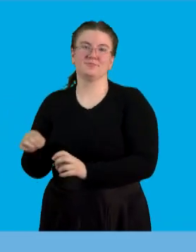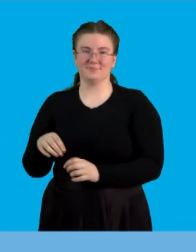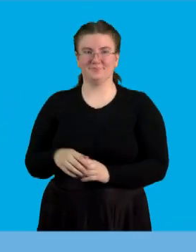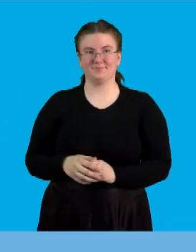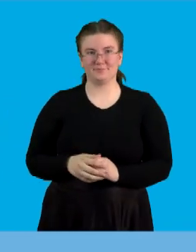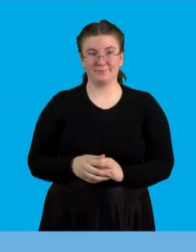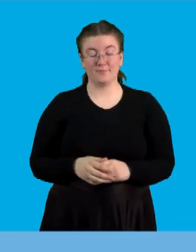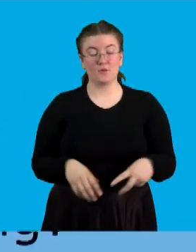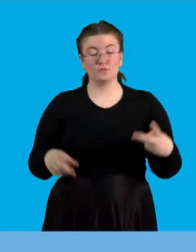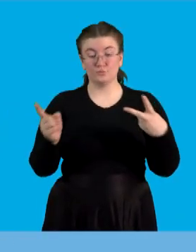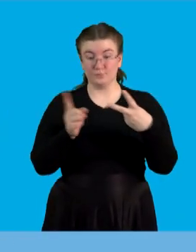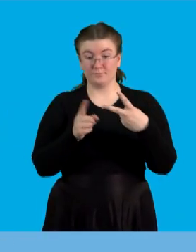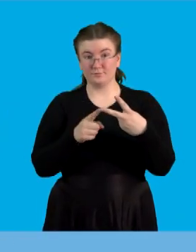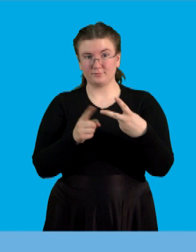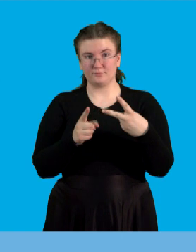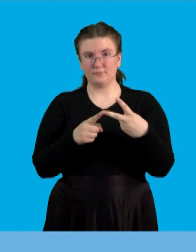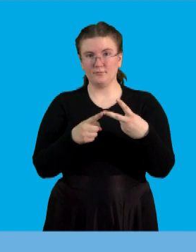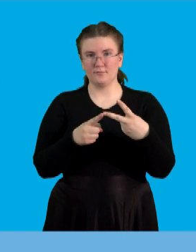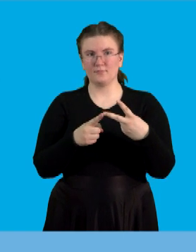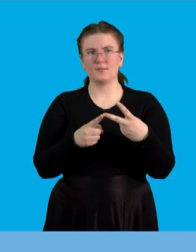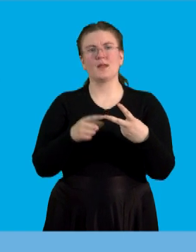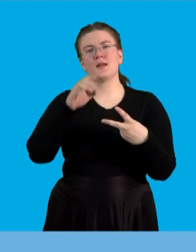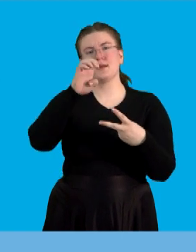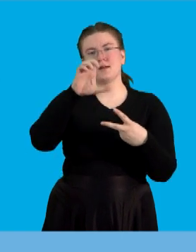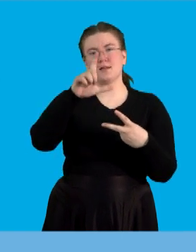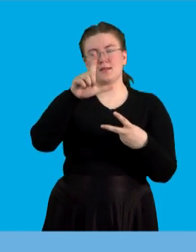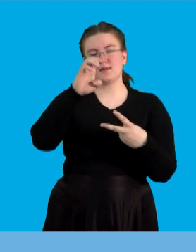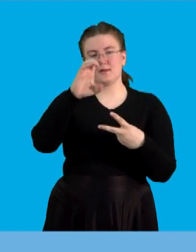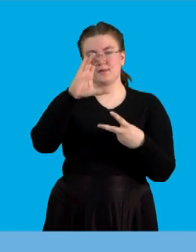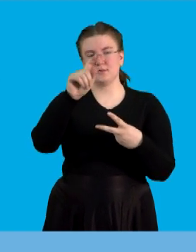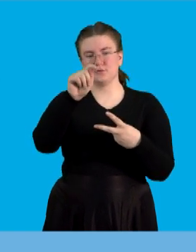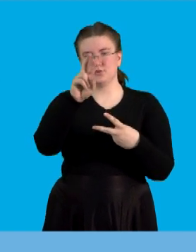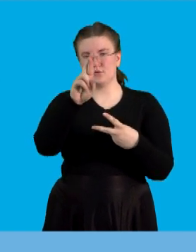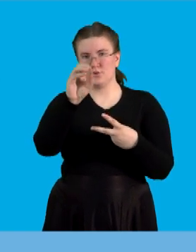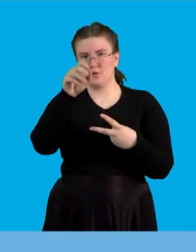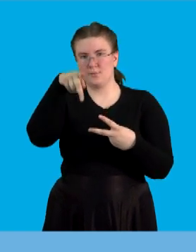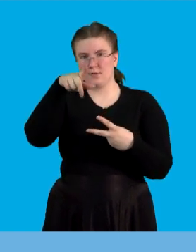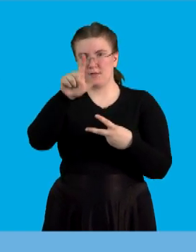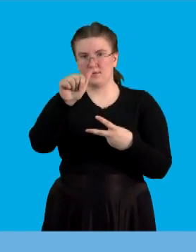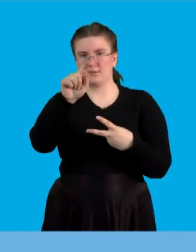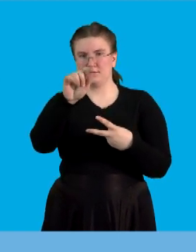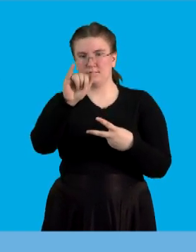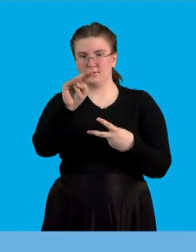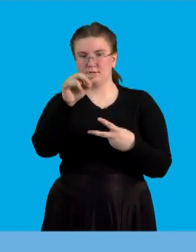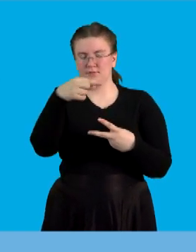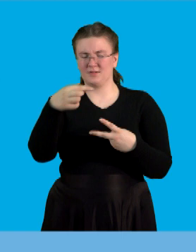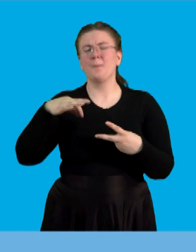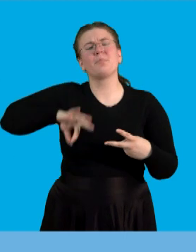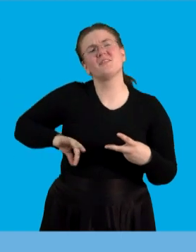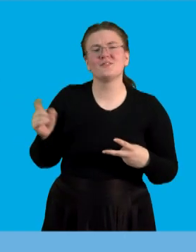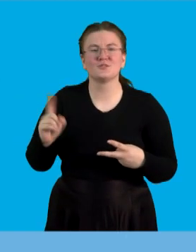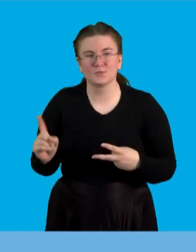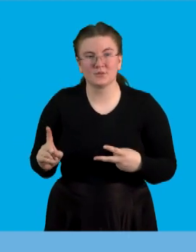circuit. Question 2. What are the benefits of electroplating? So why do we